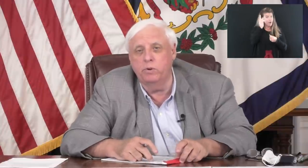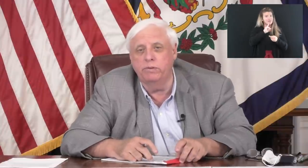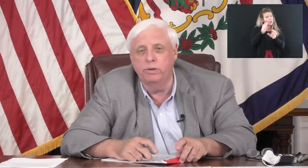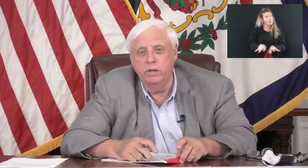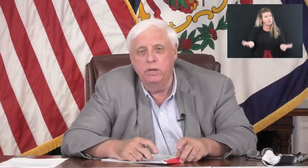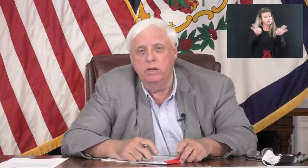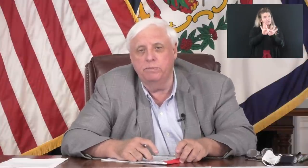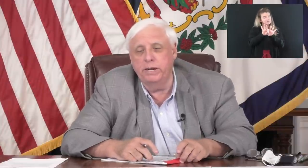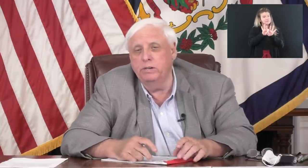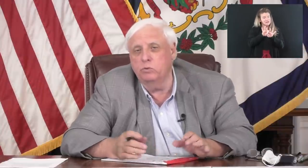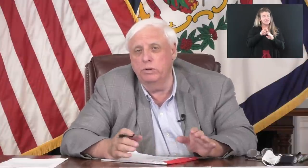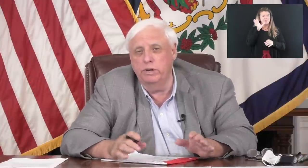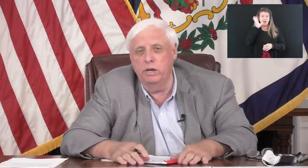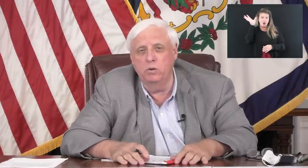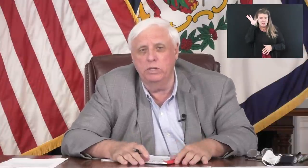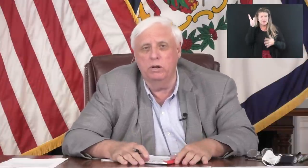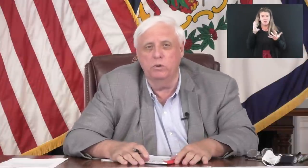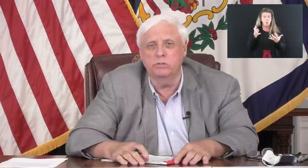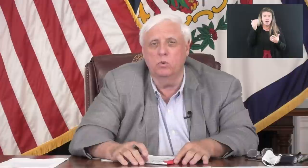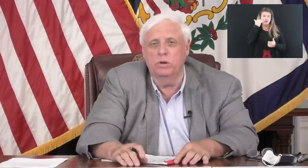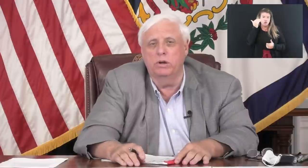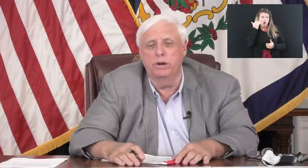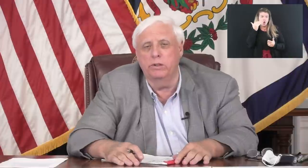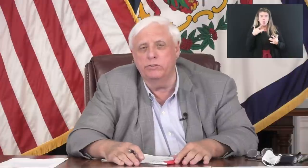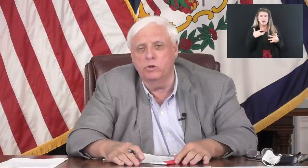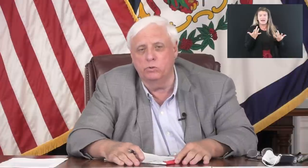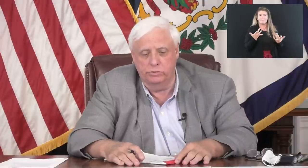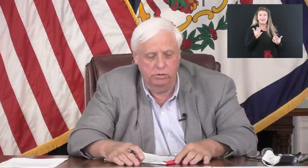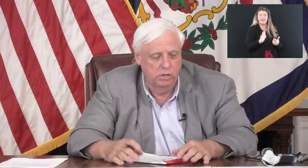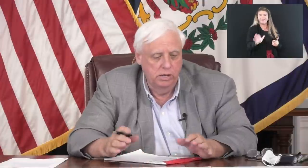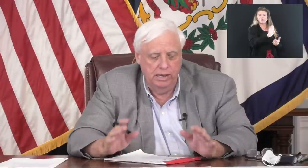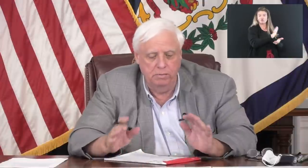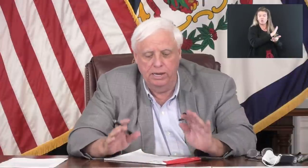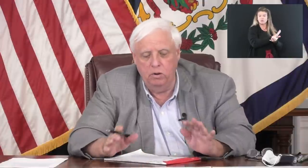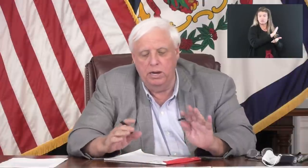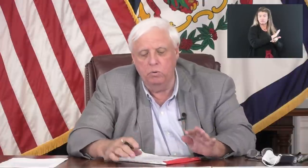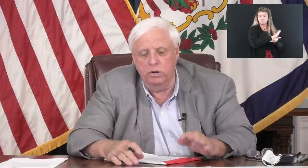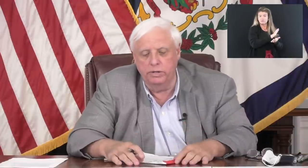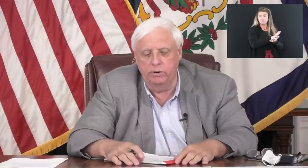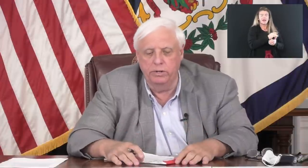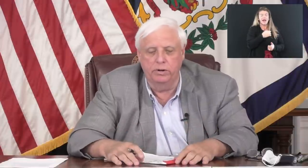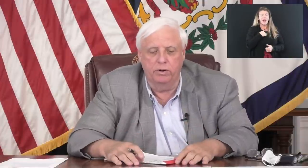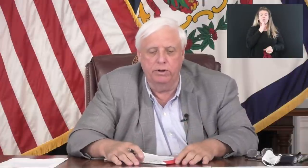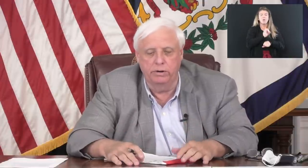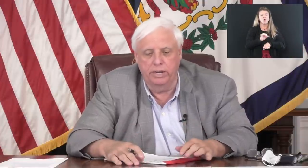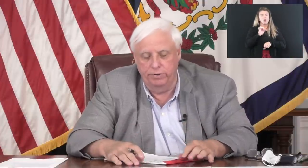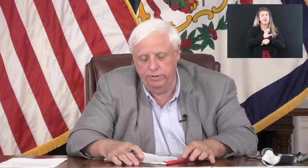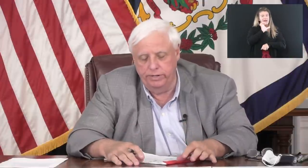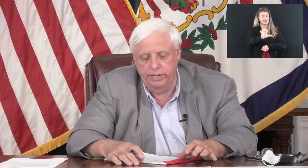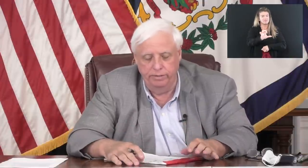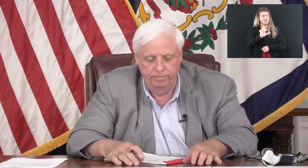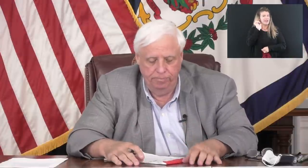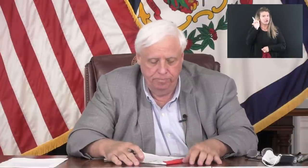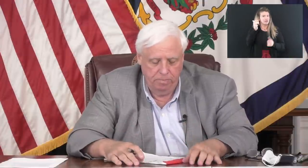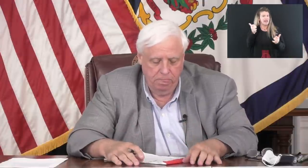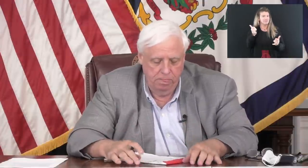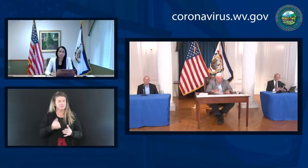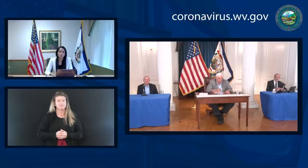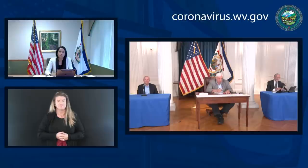the standpoint of parents wanting to know, you know, what's going on at all the schools. So I'll work on that really hard here later on today.